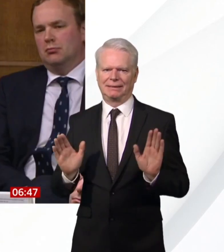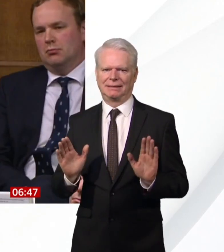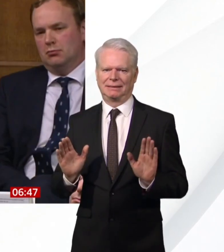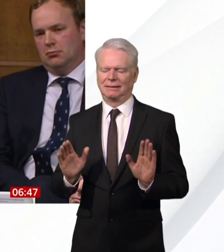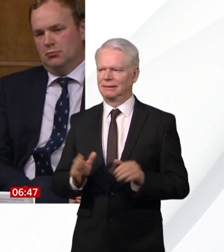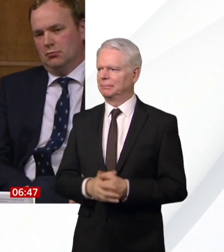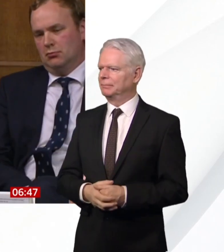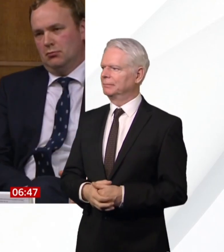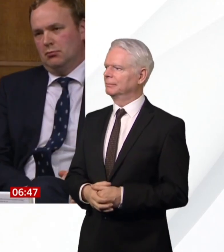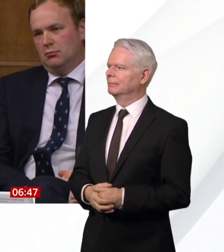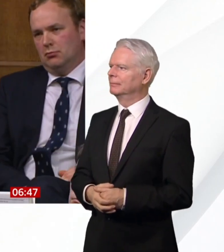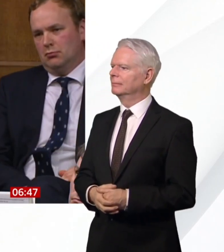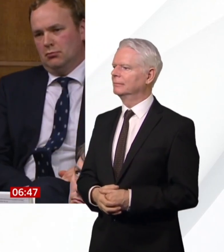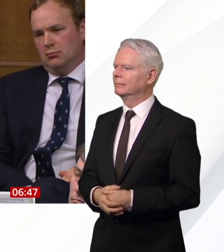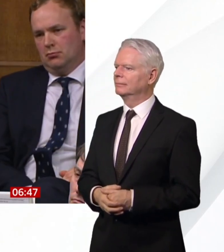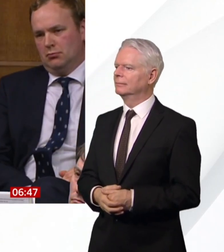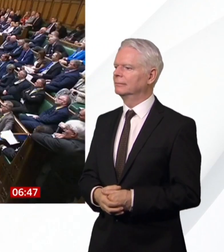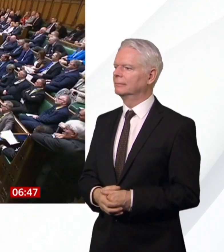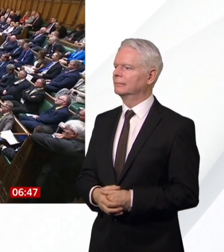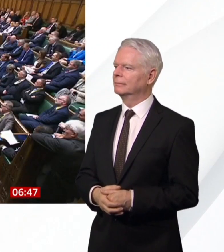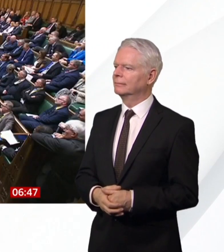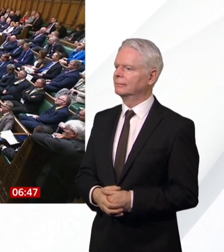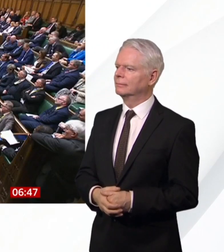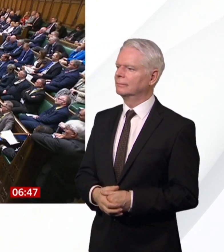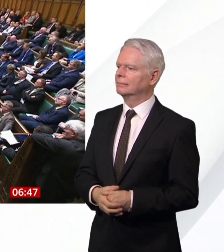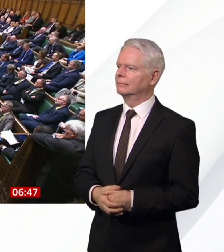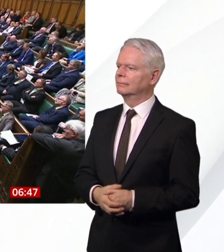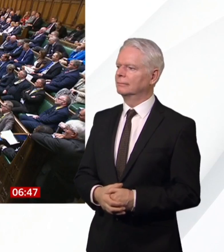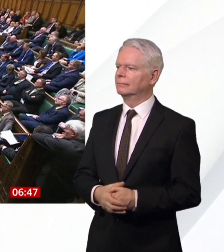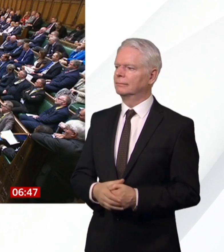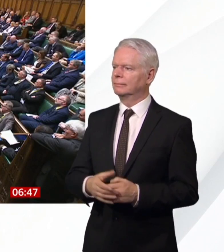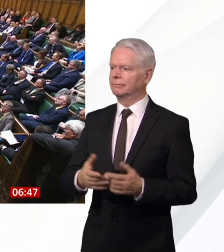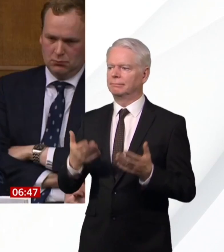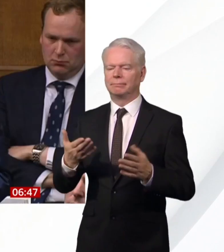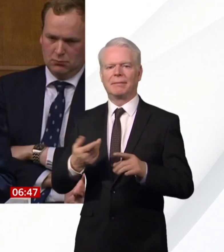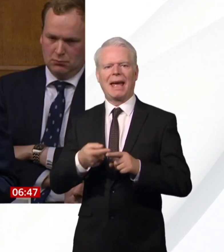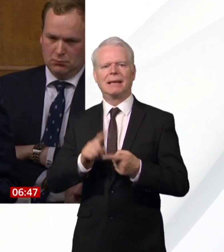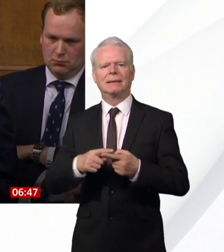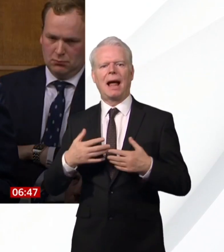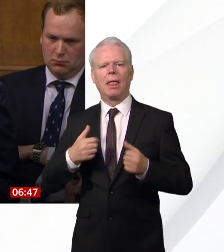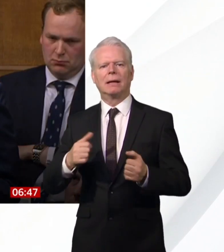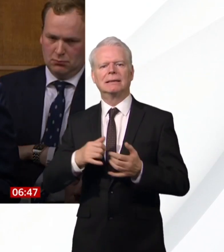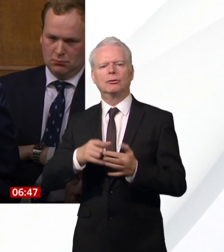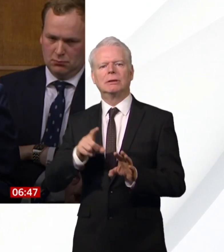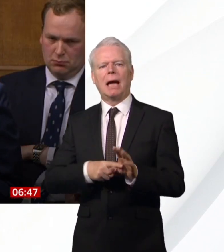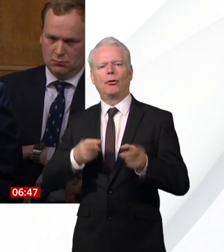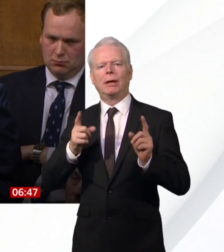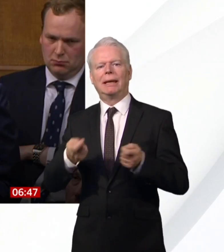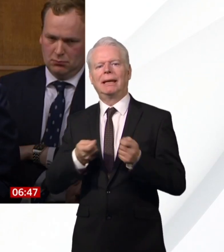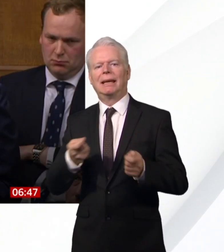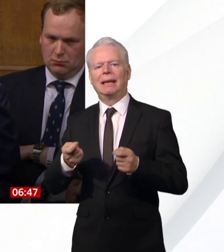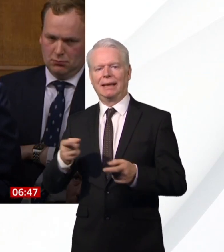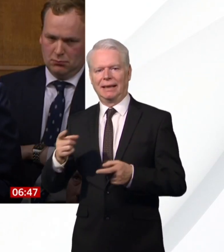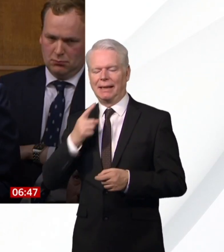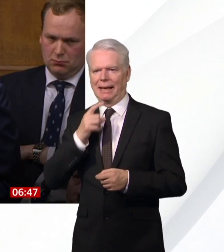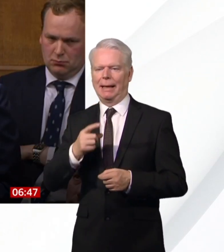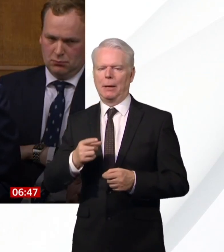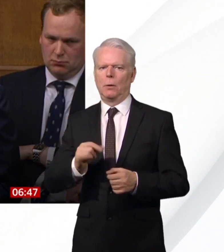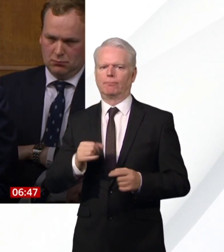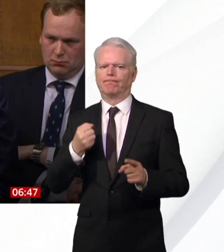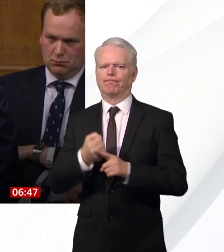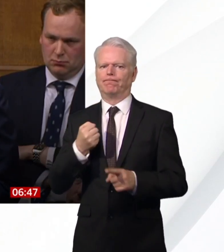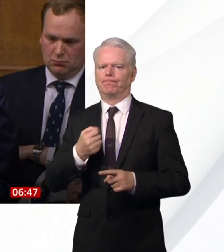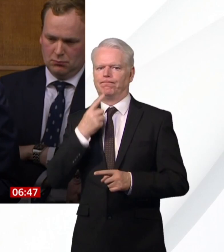The now former Health Secretary delivered a merciless blow. Treading the tightrope between loyalty and integrity has